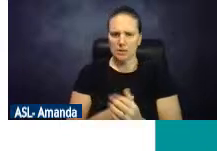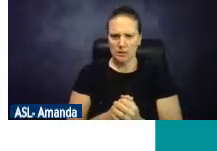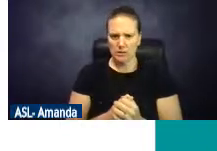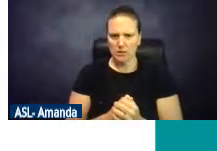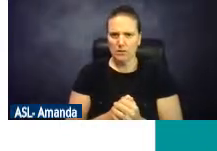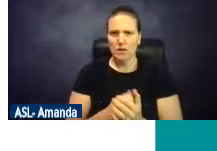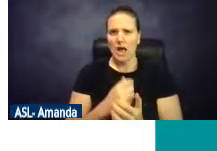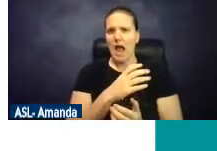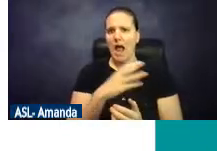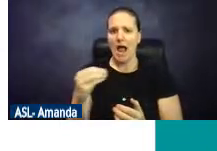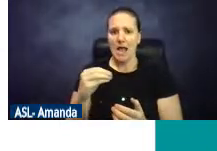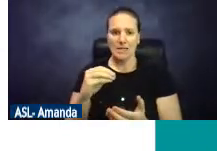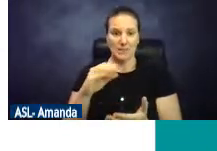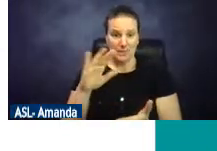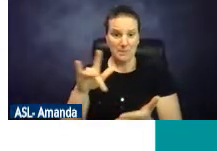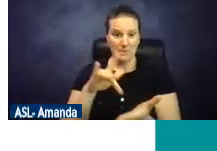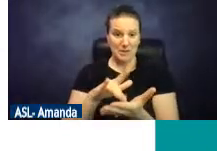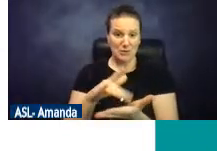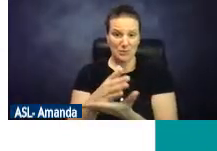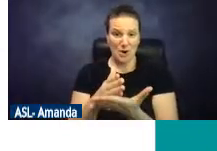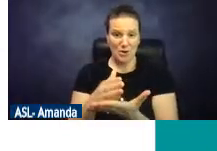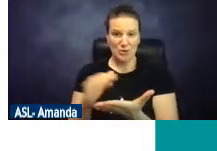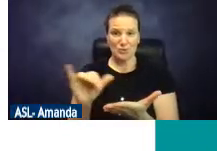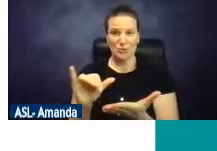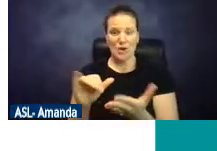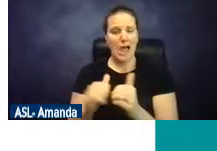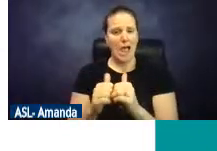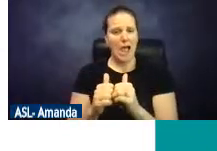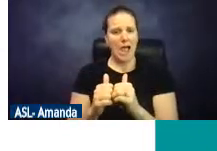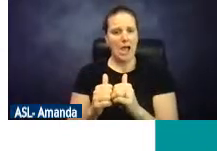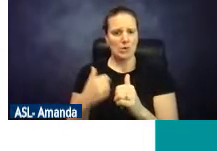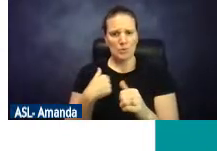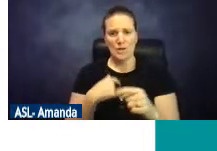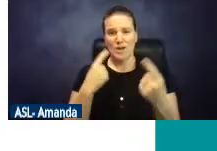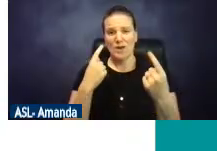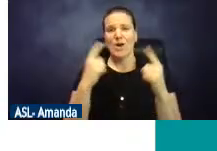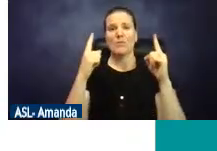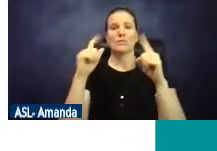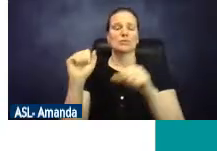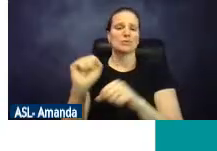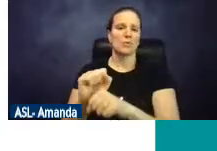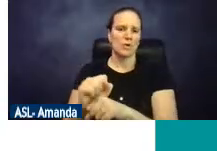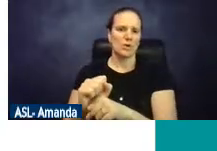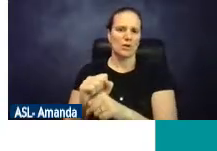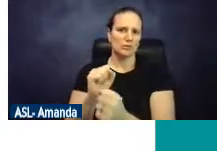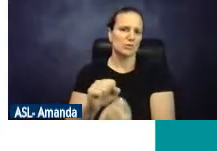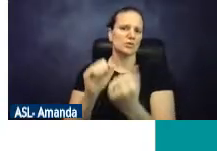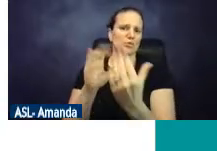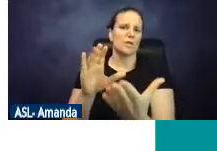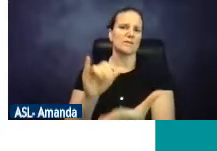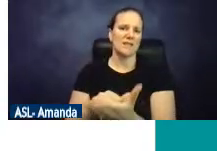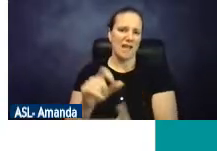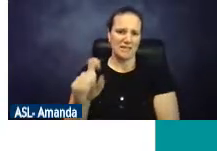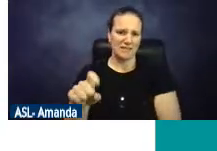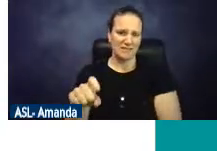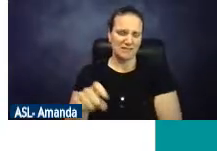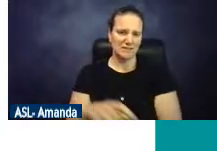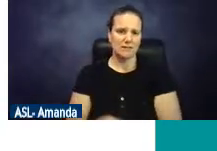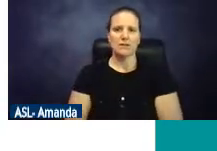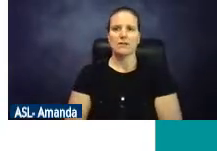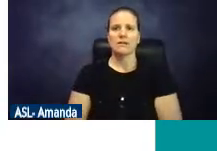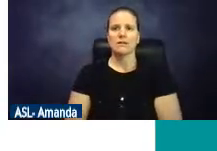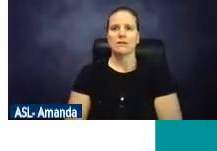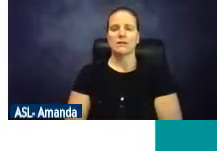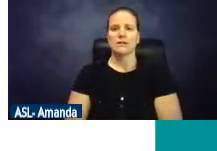in the middle section here, how would we accomplish the work to address those needs? And of course, the last part of